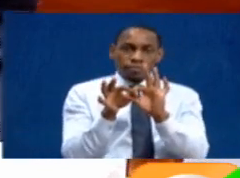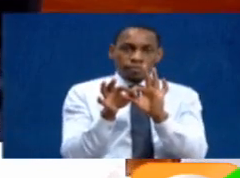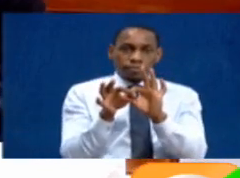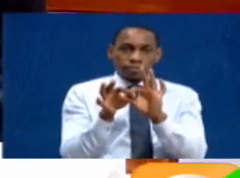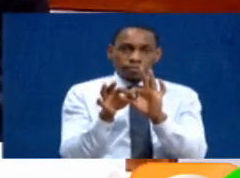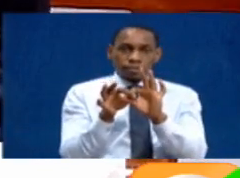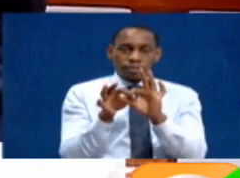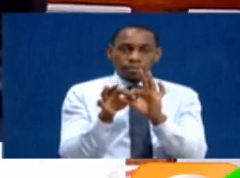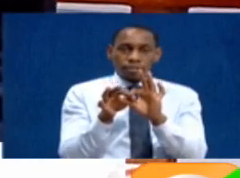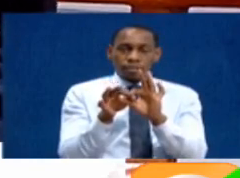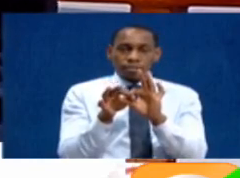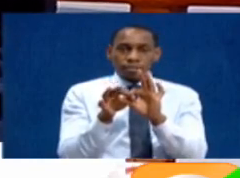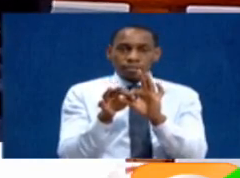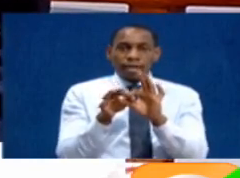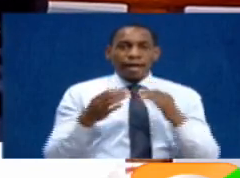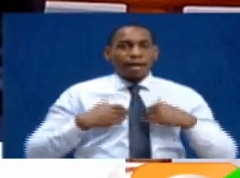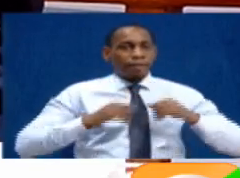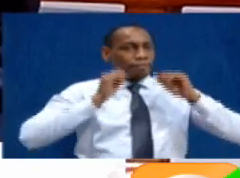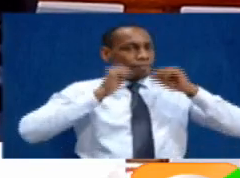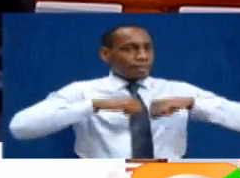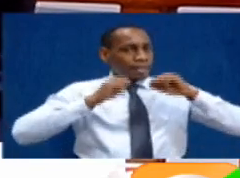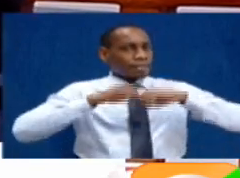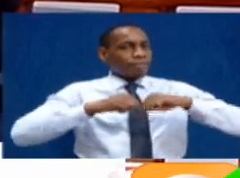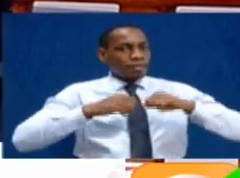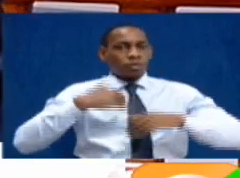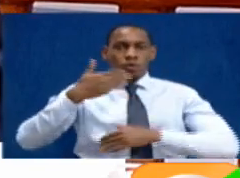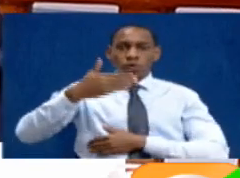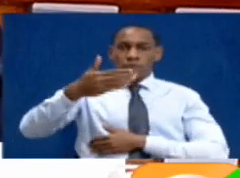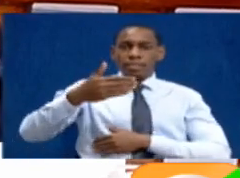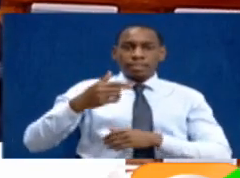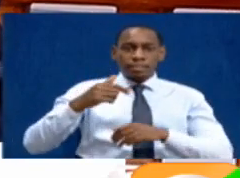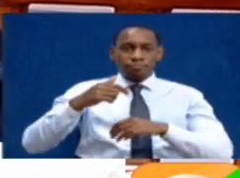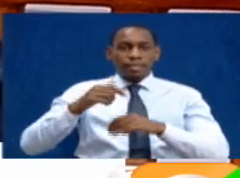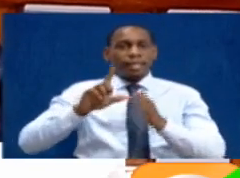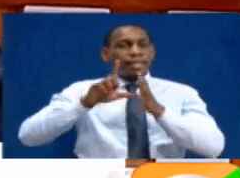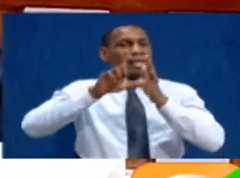We are every evening we are having a deal of having Klemvidish in the evening.